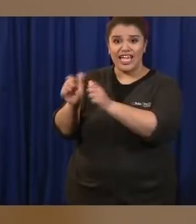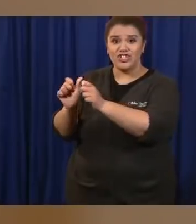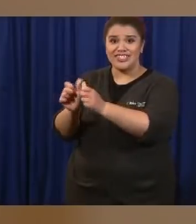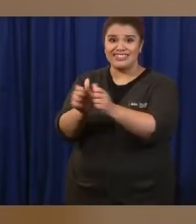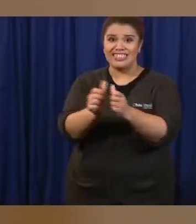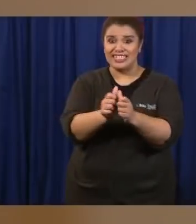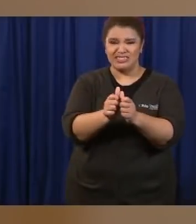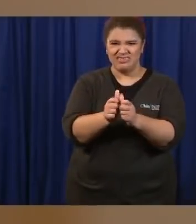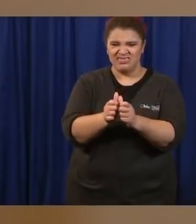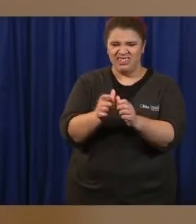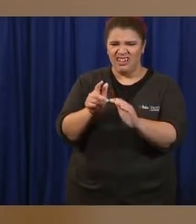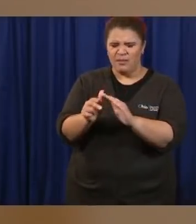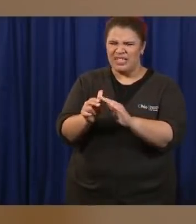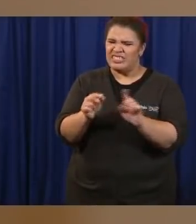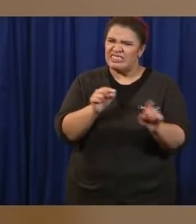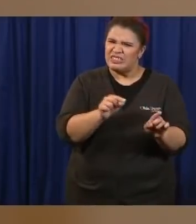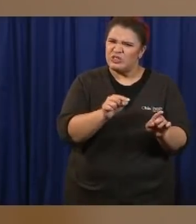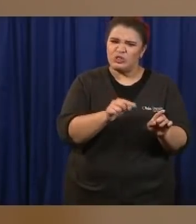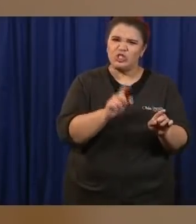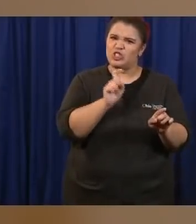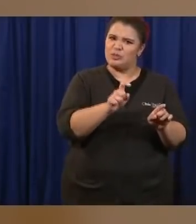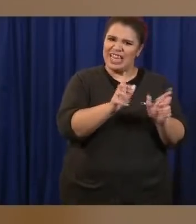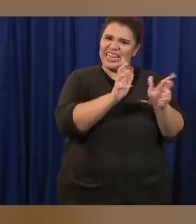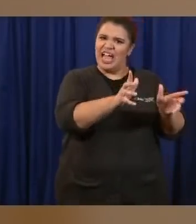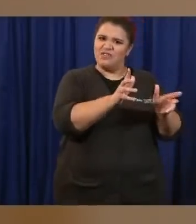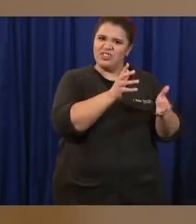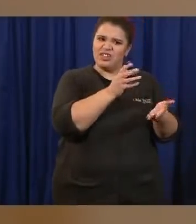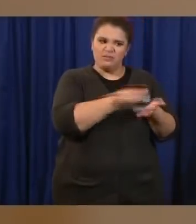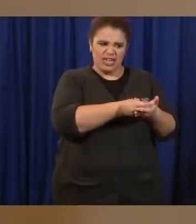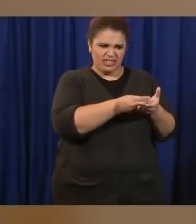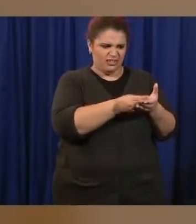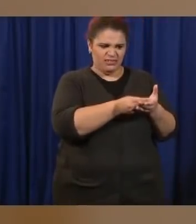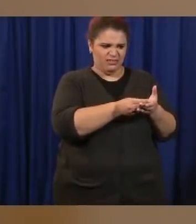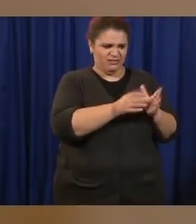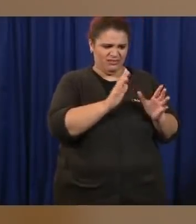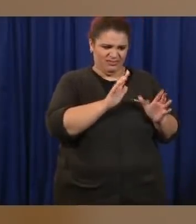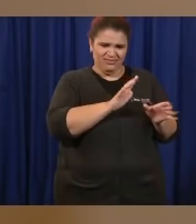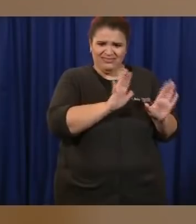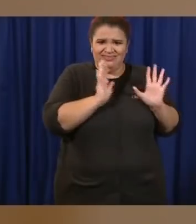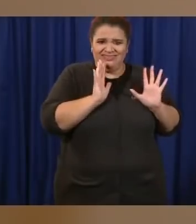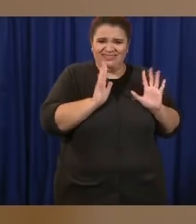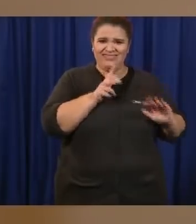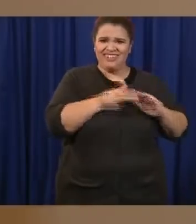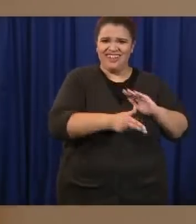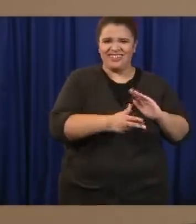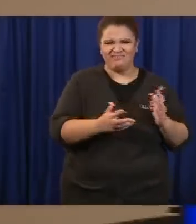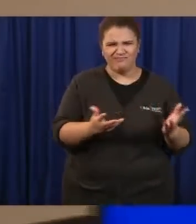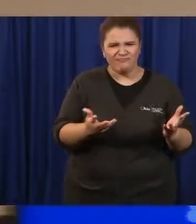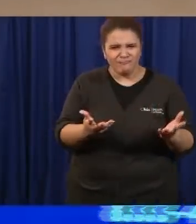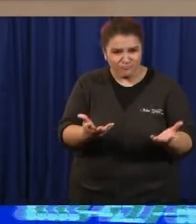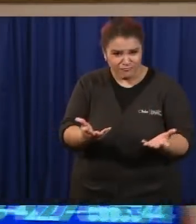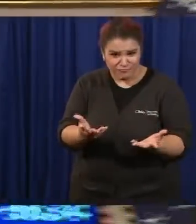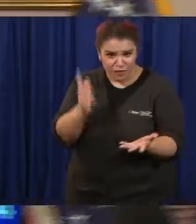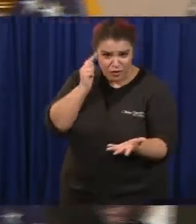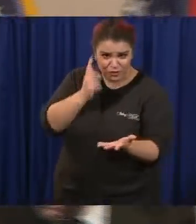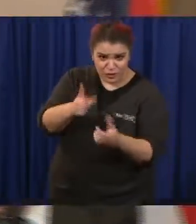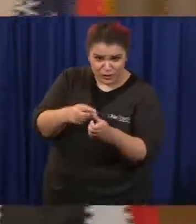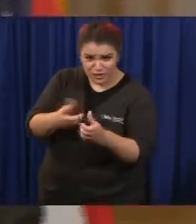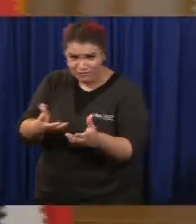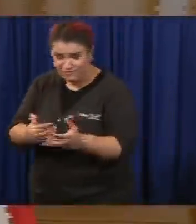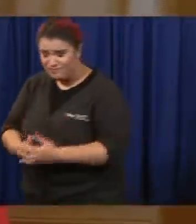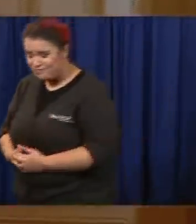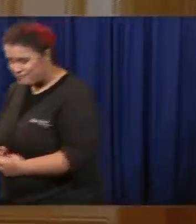we're in the middle of a pandemic. Well, I'll let the governor answer as well. Do you want to start? Yeah, sure, I'll start. I'll let him